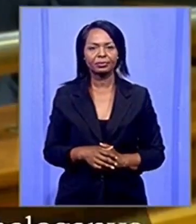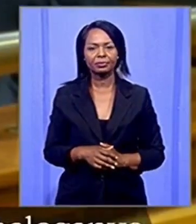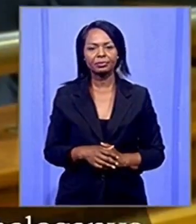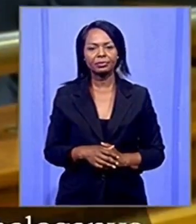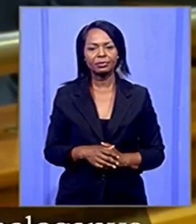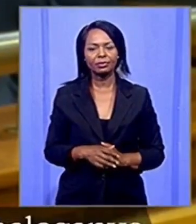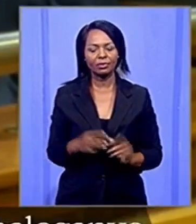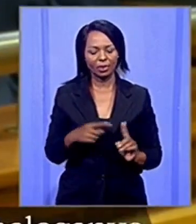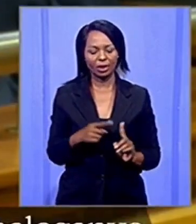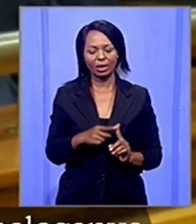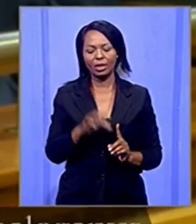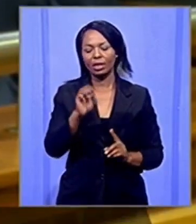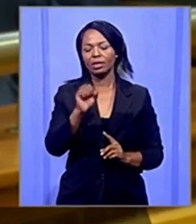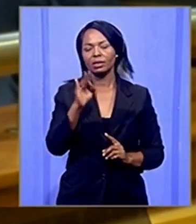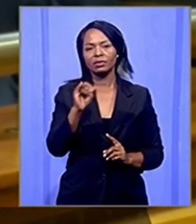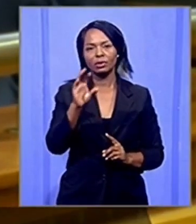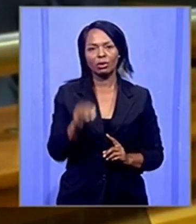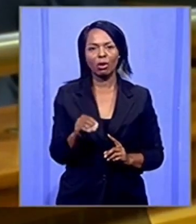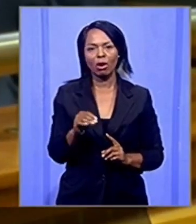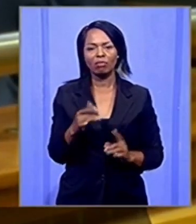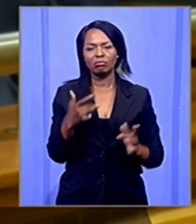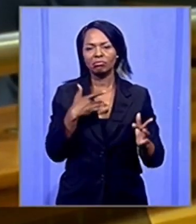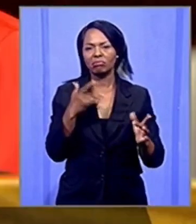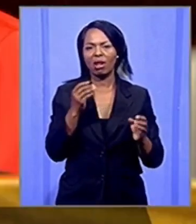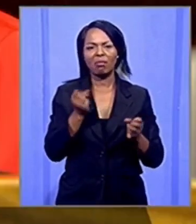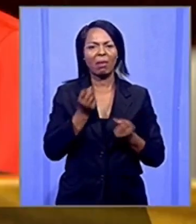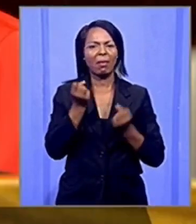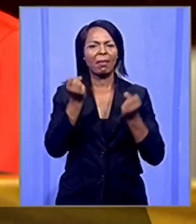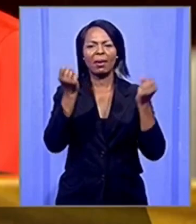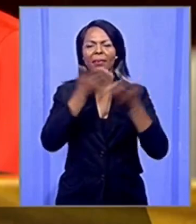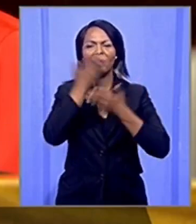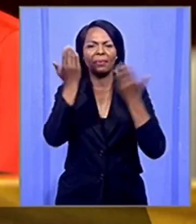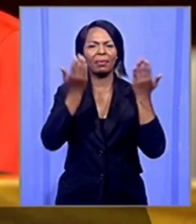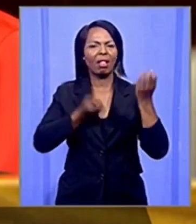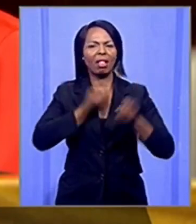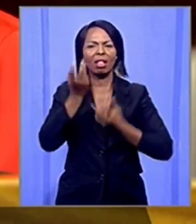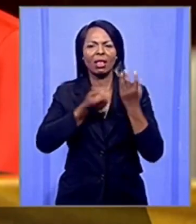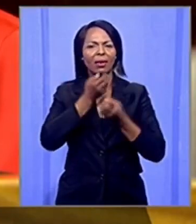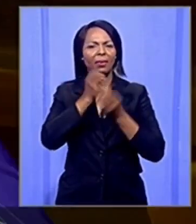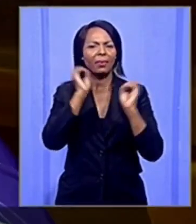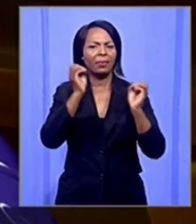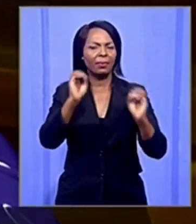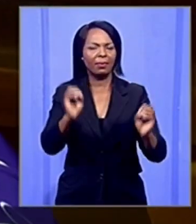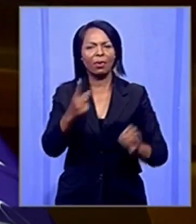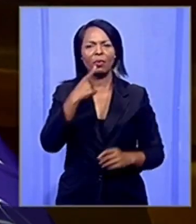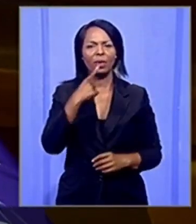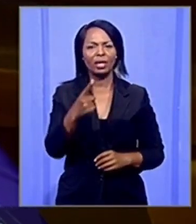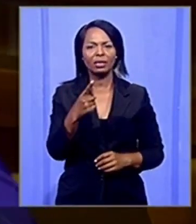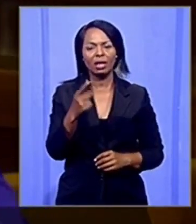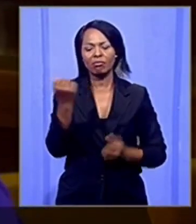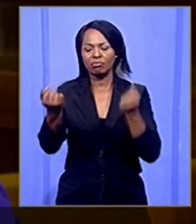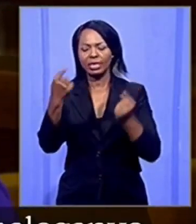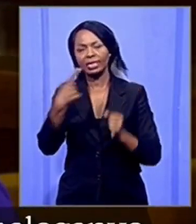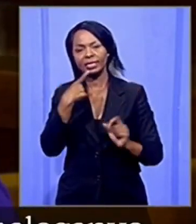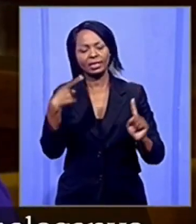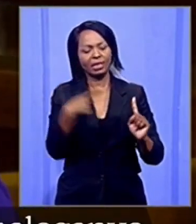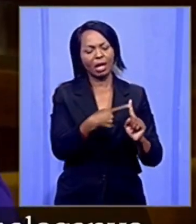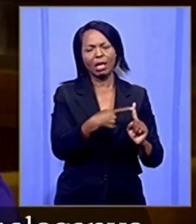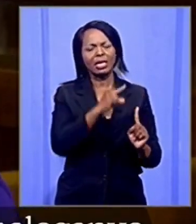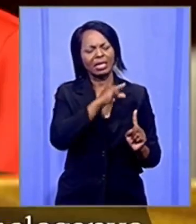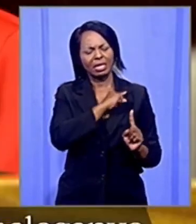Sfiso Mkhwanazi ga a tlhagisa maikutlo ape fa kgotlatshekelo e bala katlholo ya gore o molato mo ditatofatsong di le dintsi tse a latofadiwang